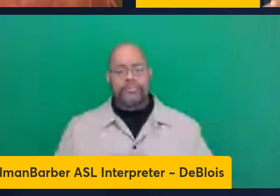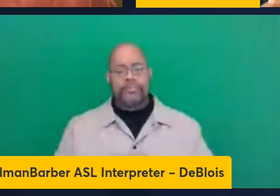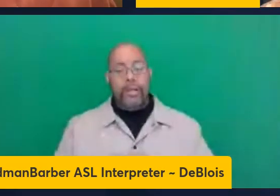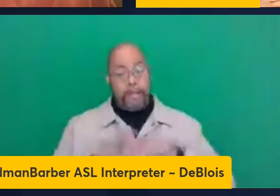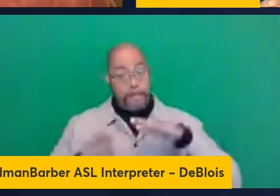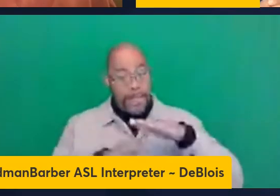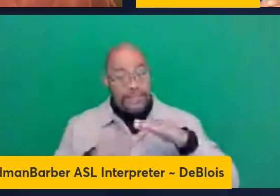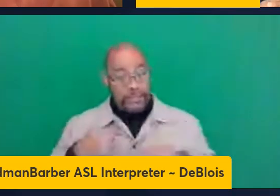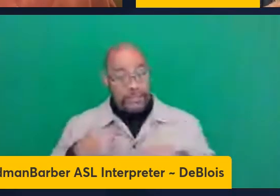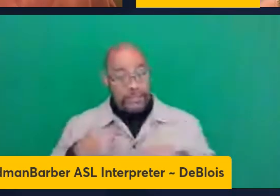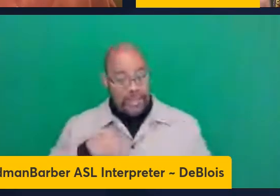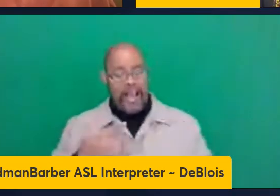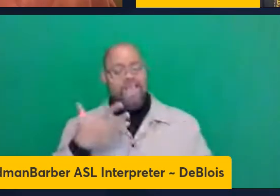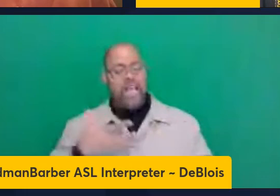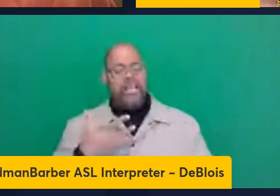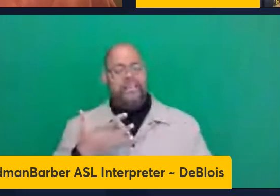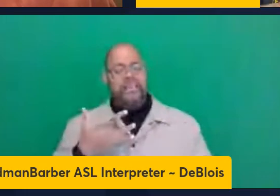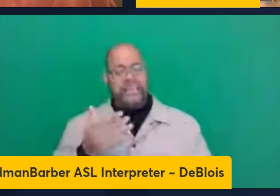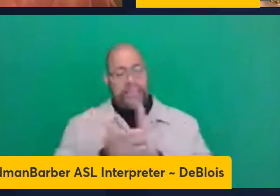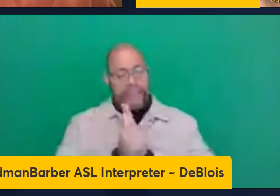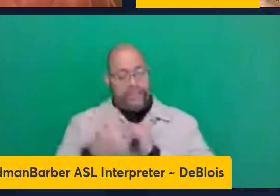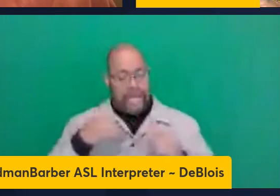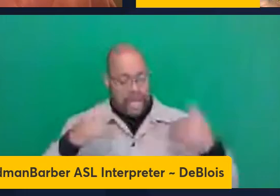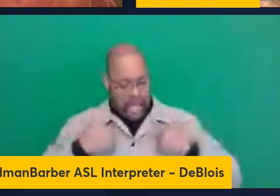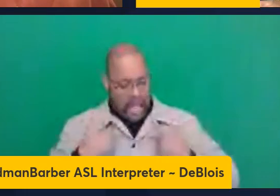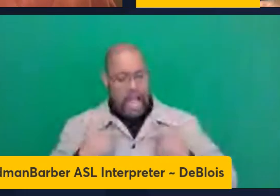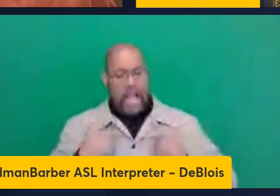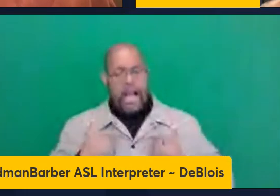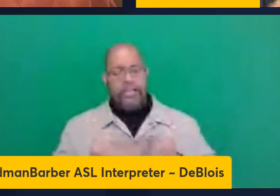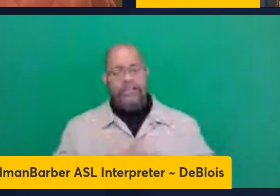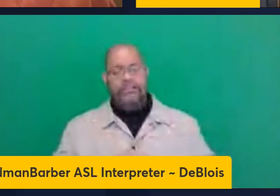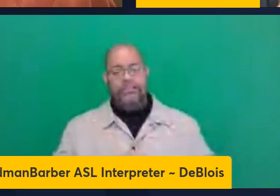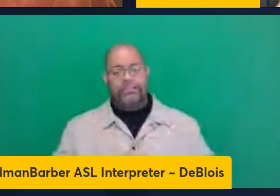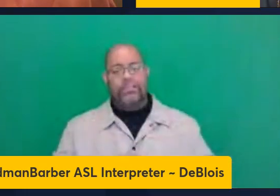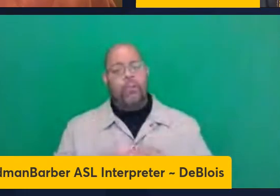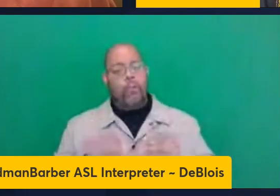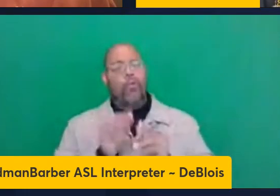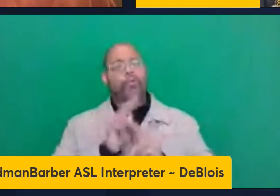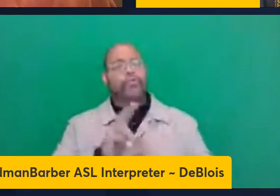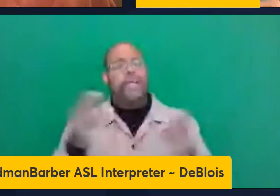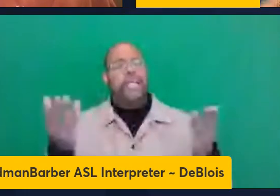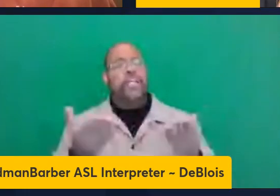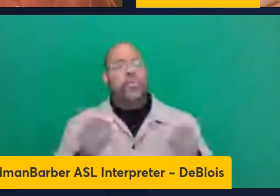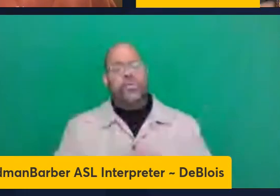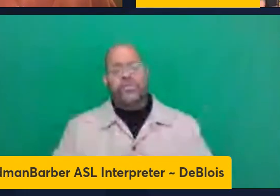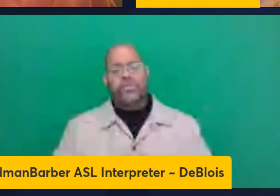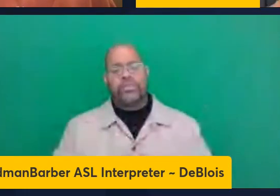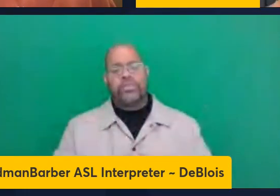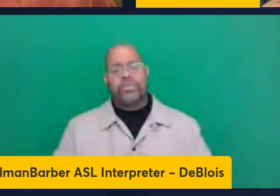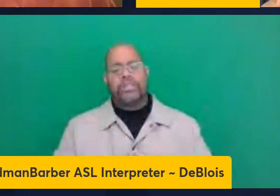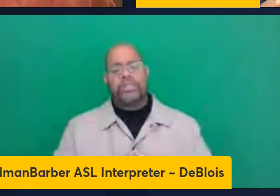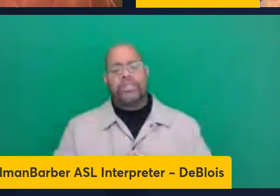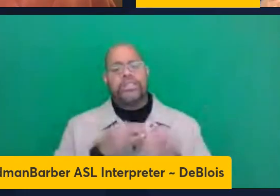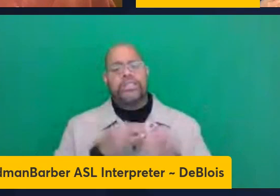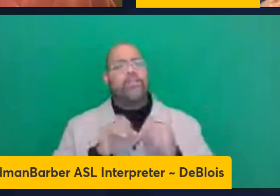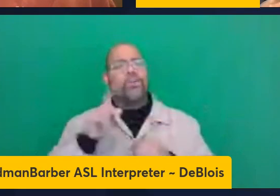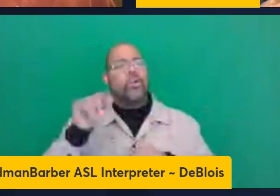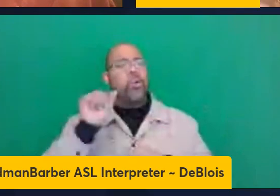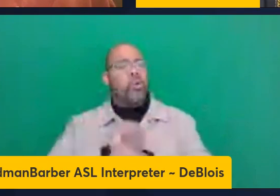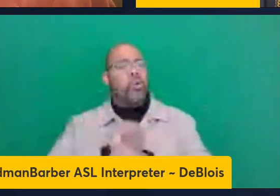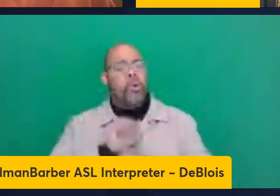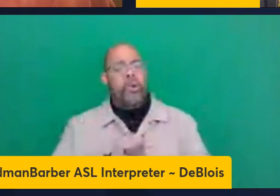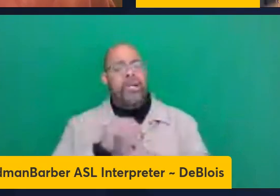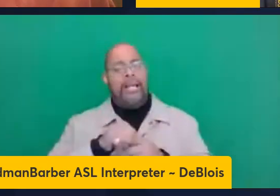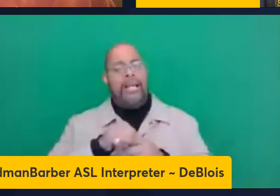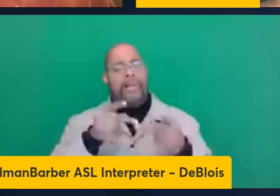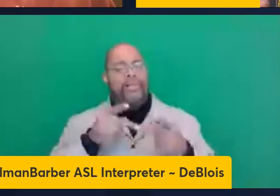fundamentally, I felt that the skills that I had would be more useful here rather than going to work in a